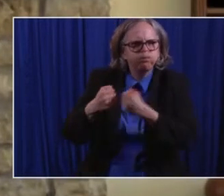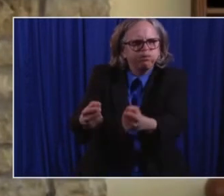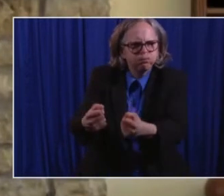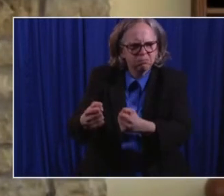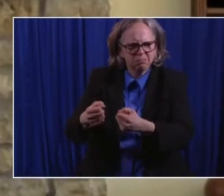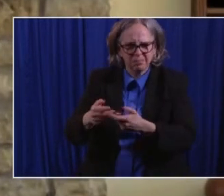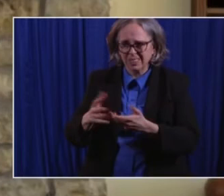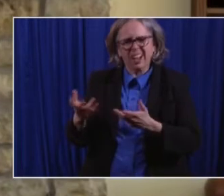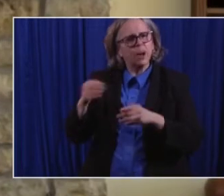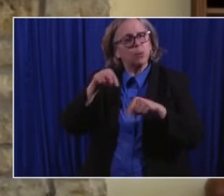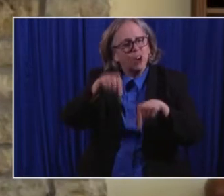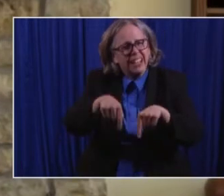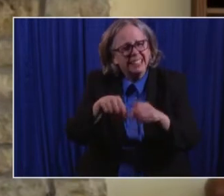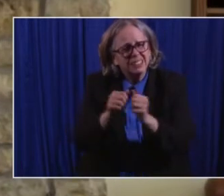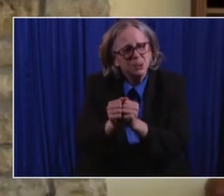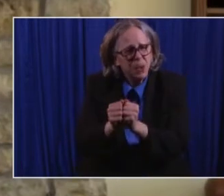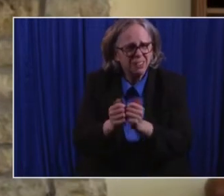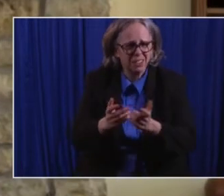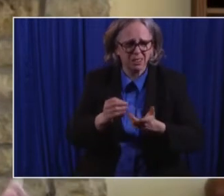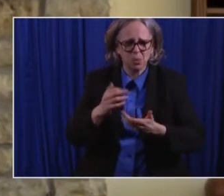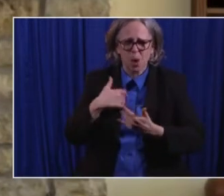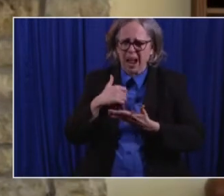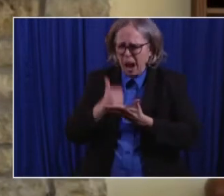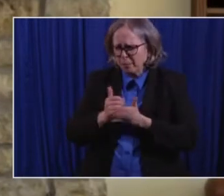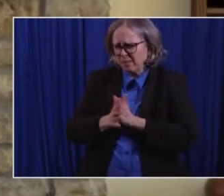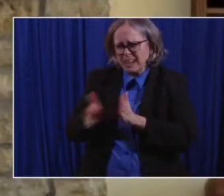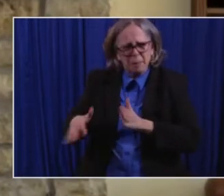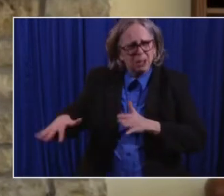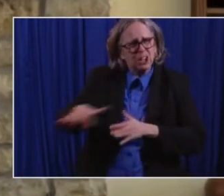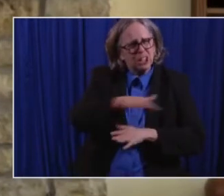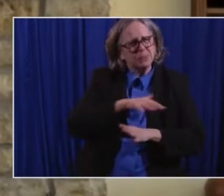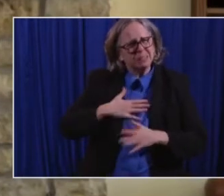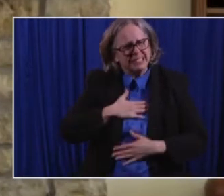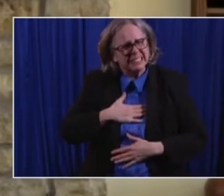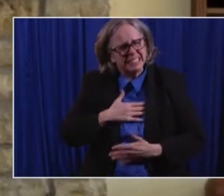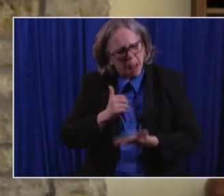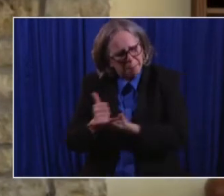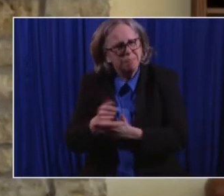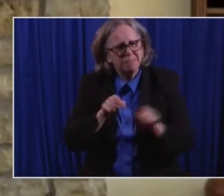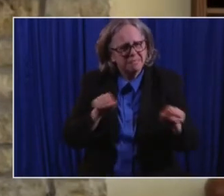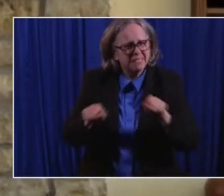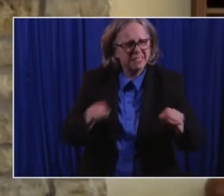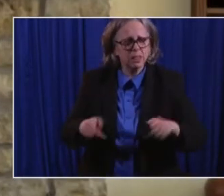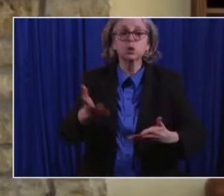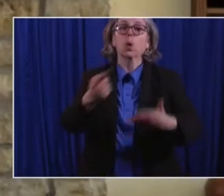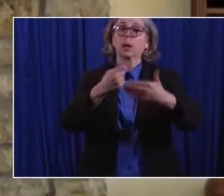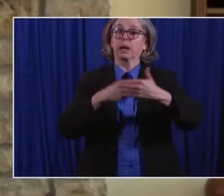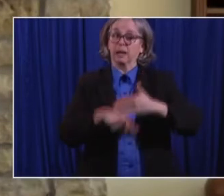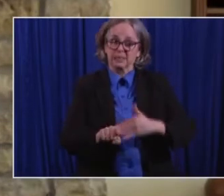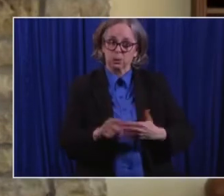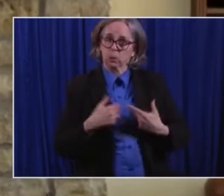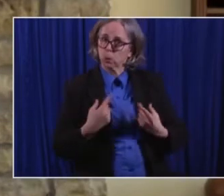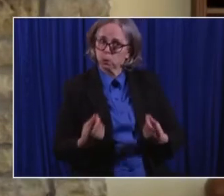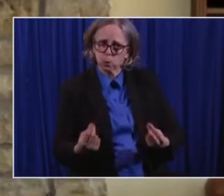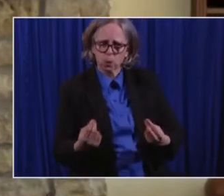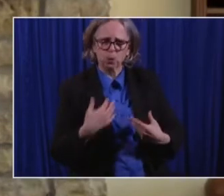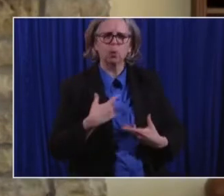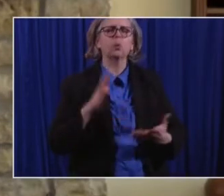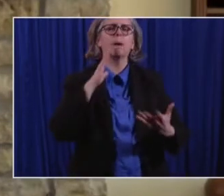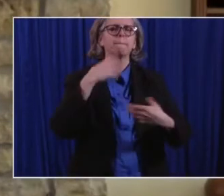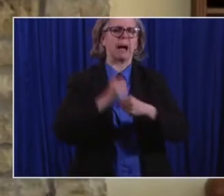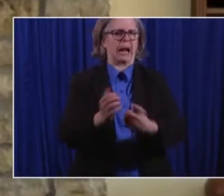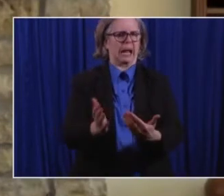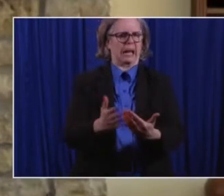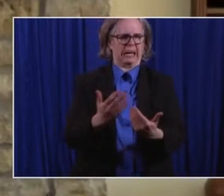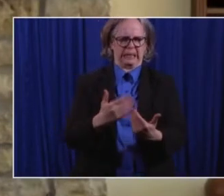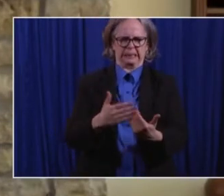need to help our neighbors, and I think what's going to help a lot next week is going to be a lot easier. There'll still be some frustration. I'm not saying everybody that